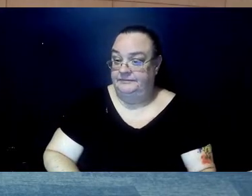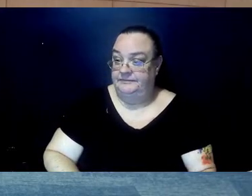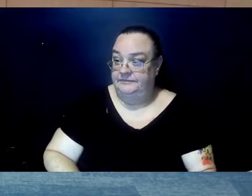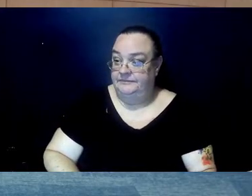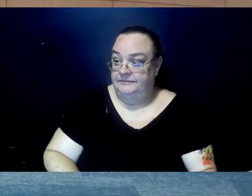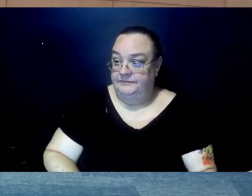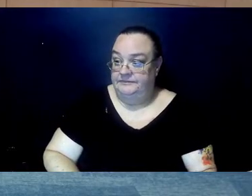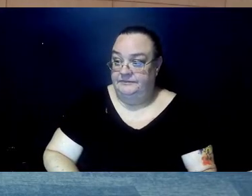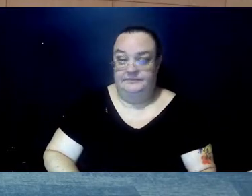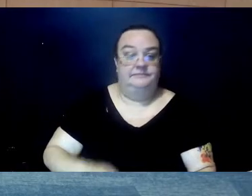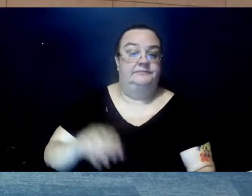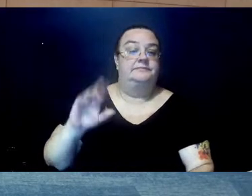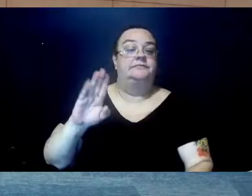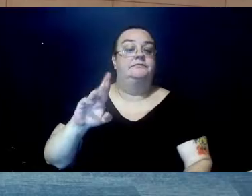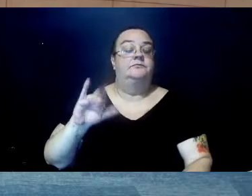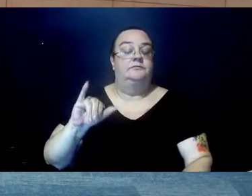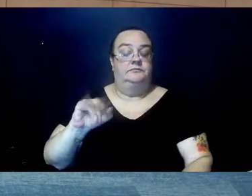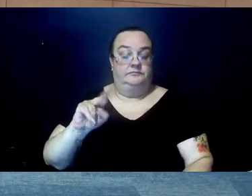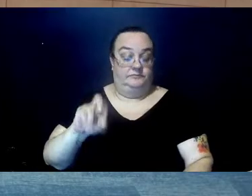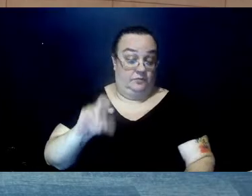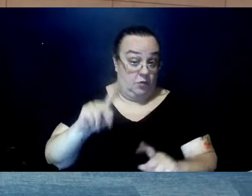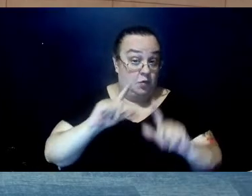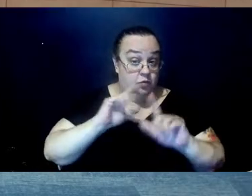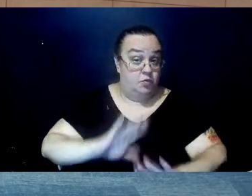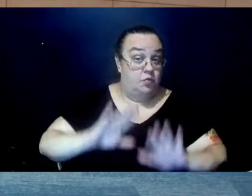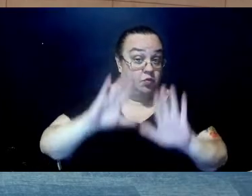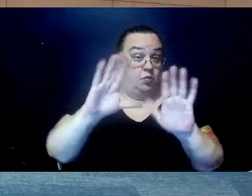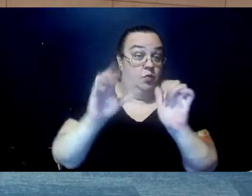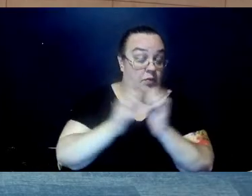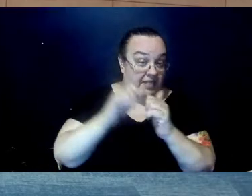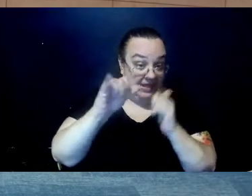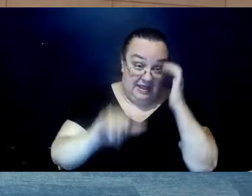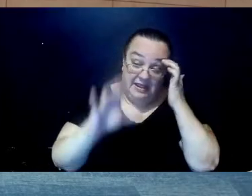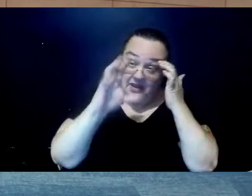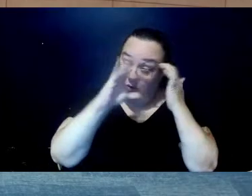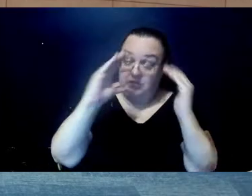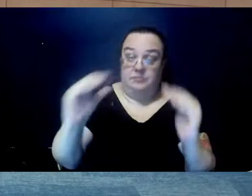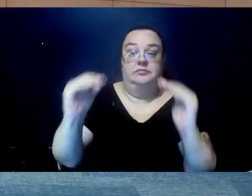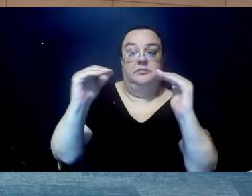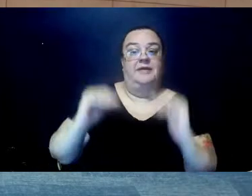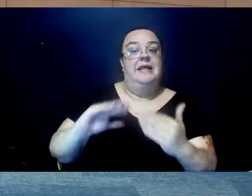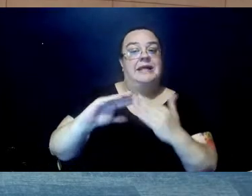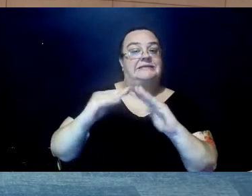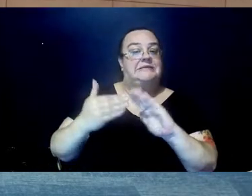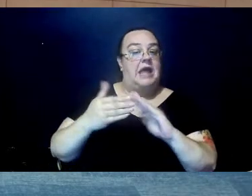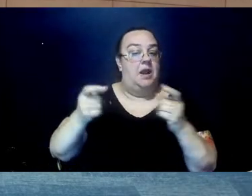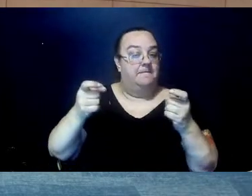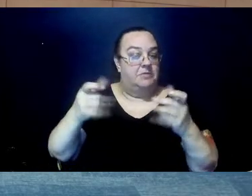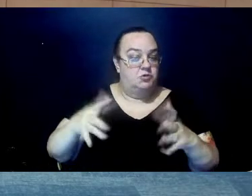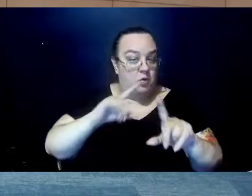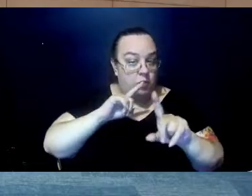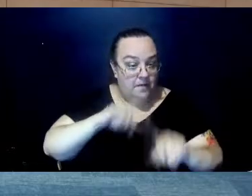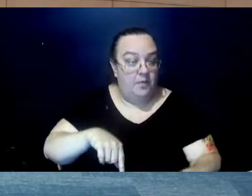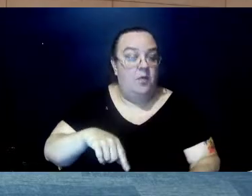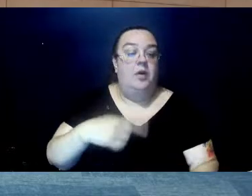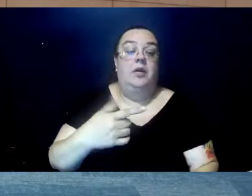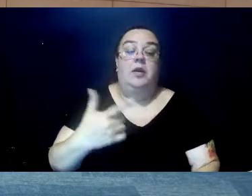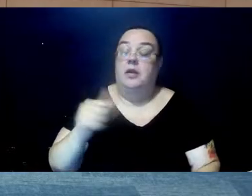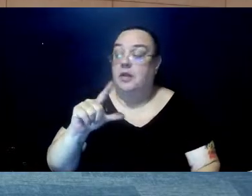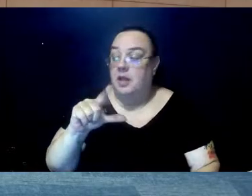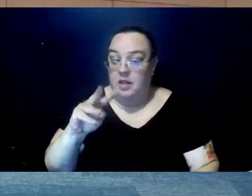Great. With that, I guess we will move on to the town administrator report. Okay, again, Vice